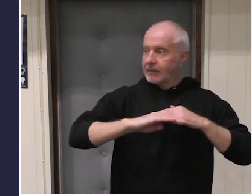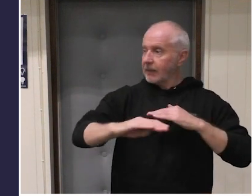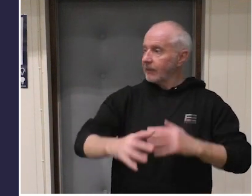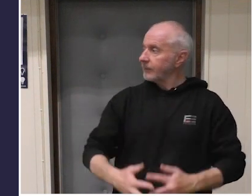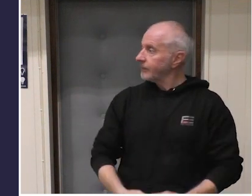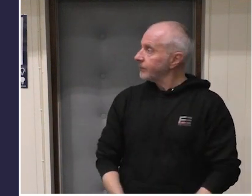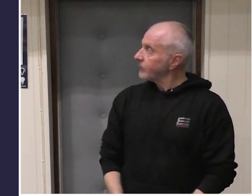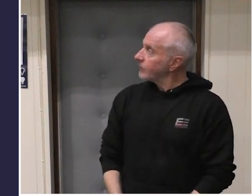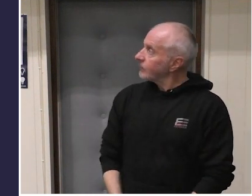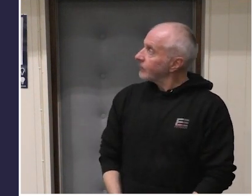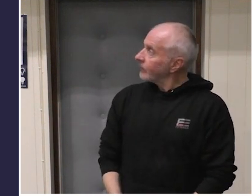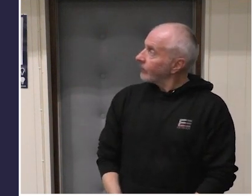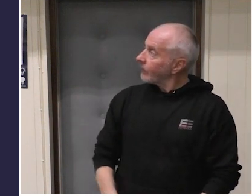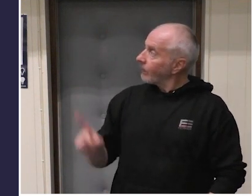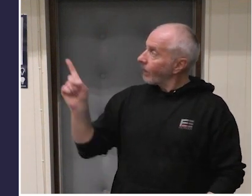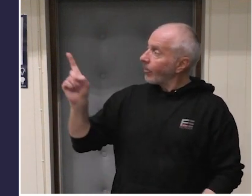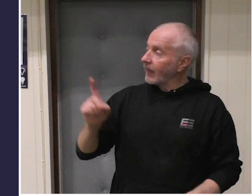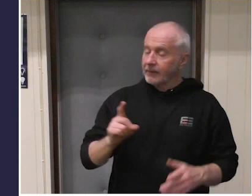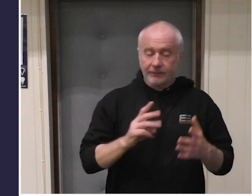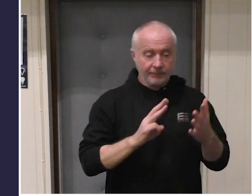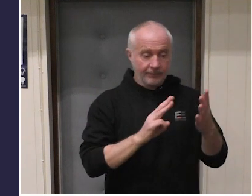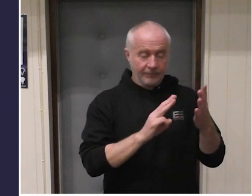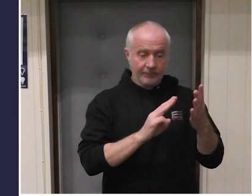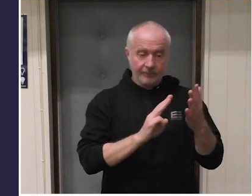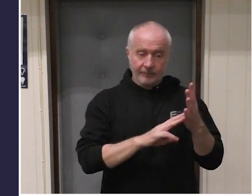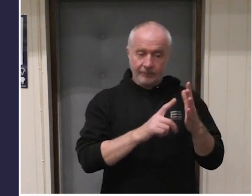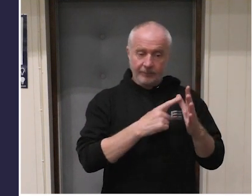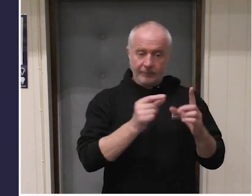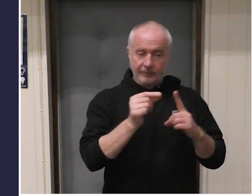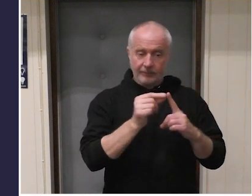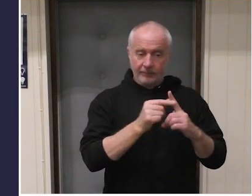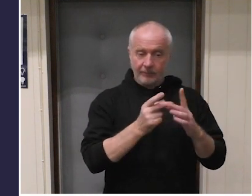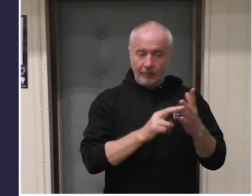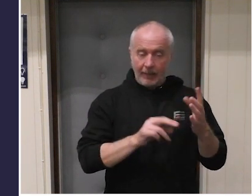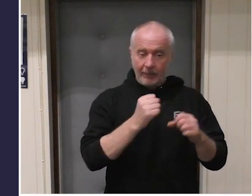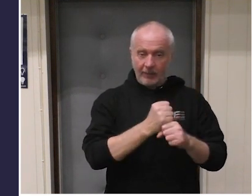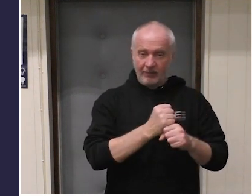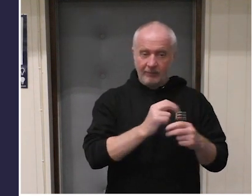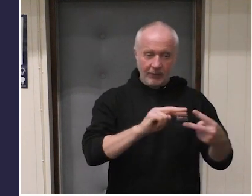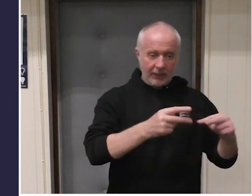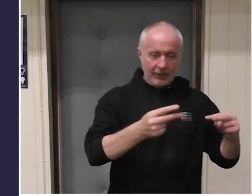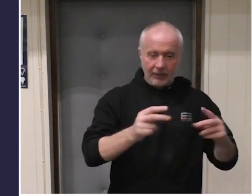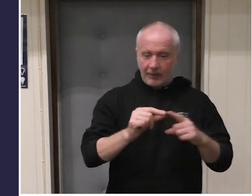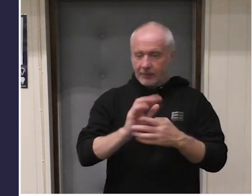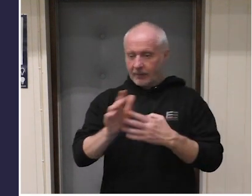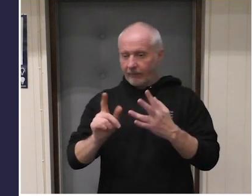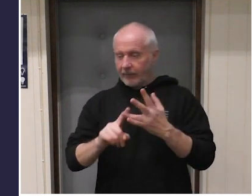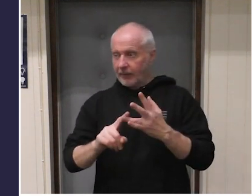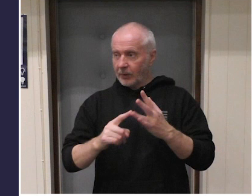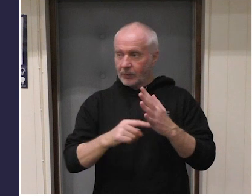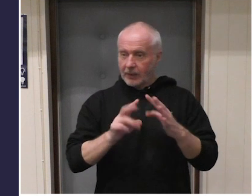So if we consider this mapping from genotype to phenotype, we have this large redundancy of genotypes that map to